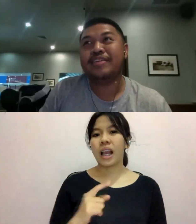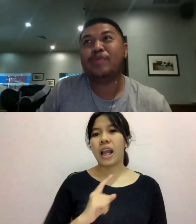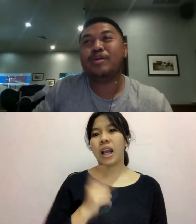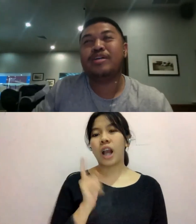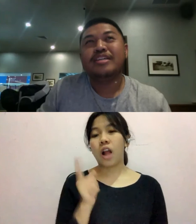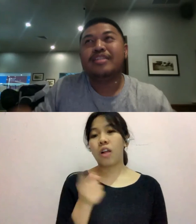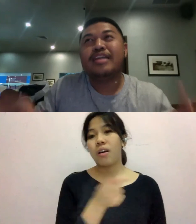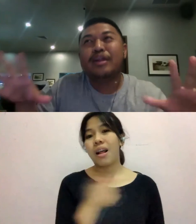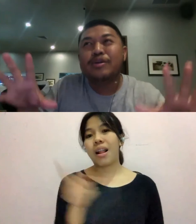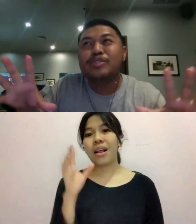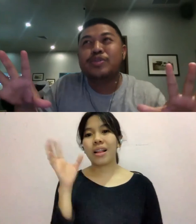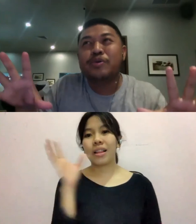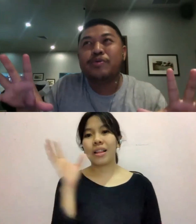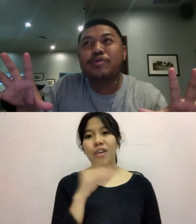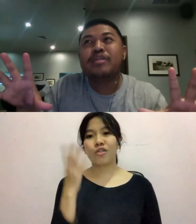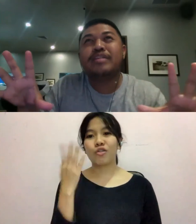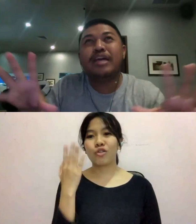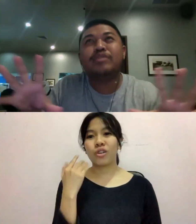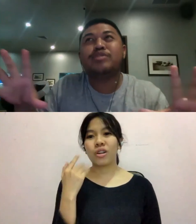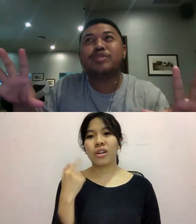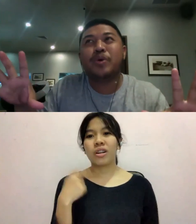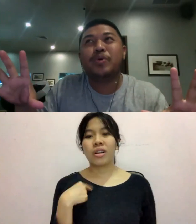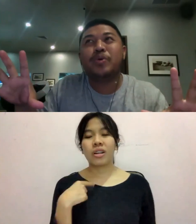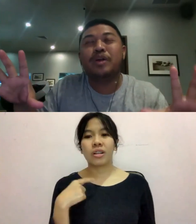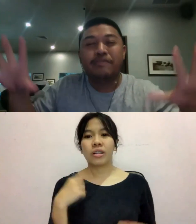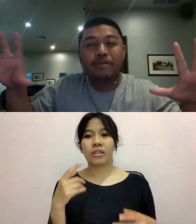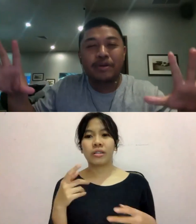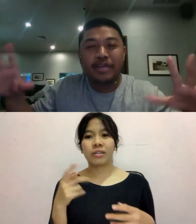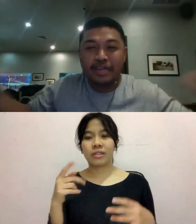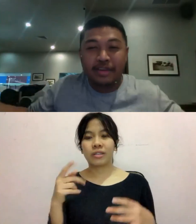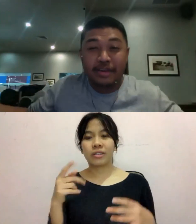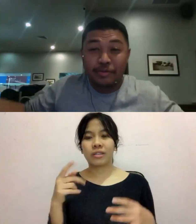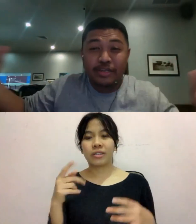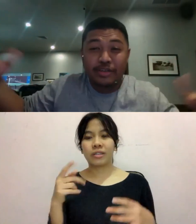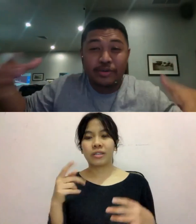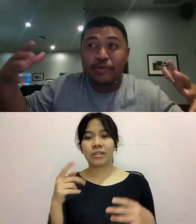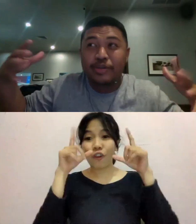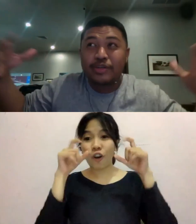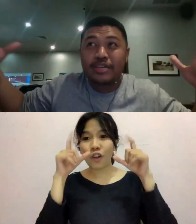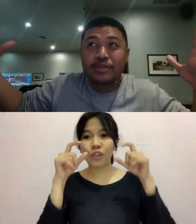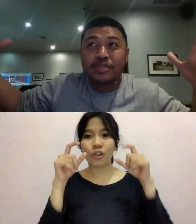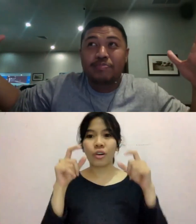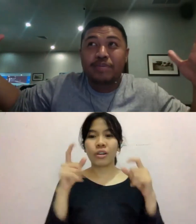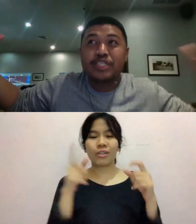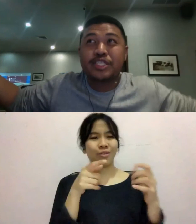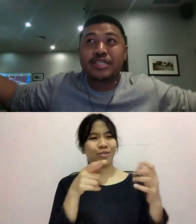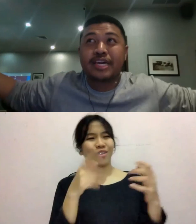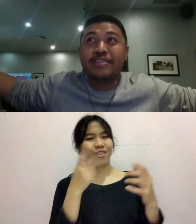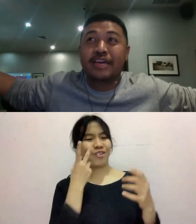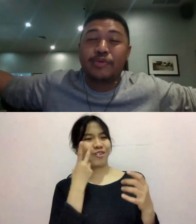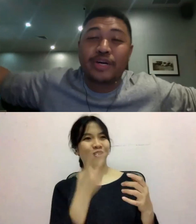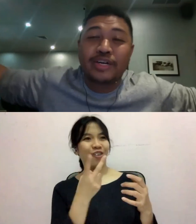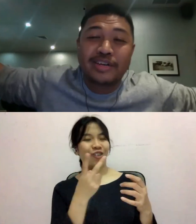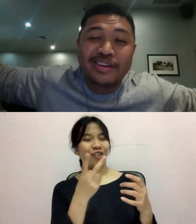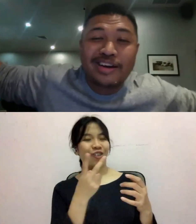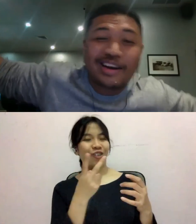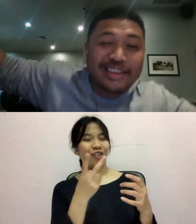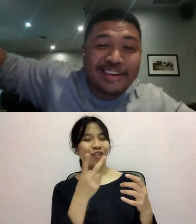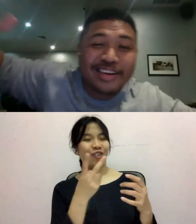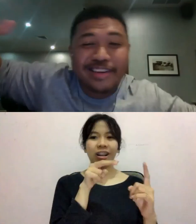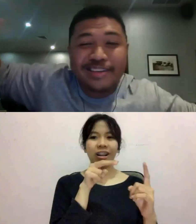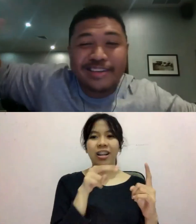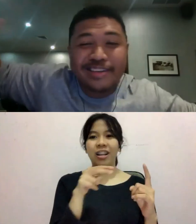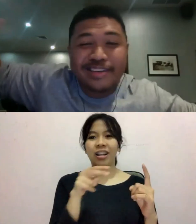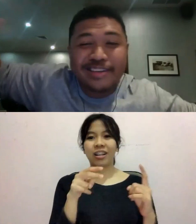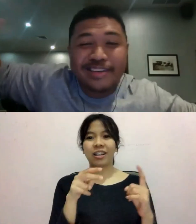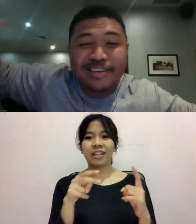like they look so lovable. Like when you look the pictures, like they were